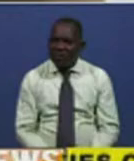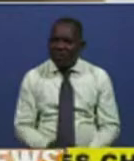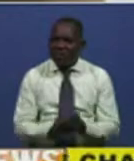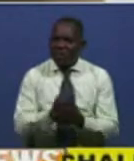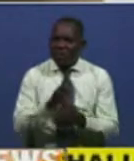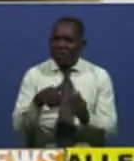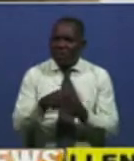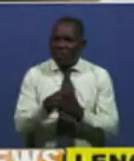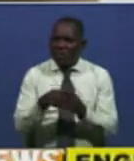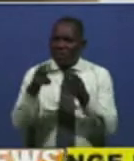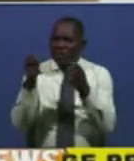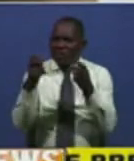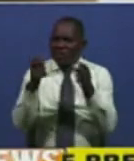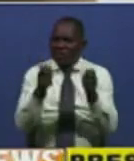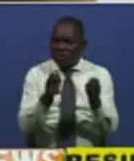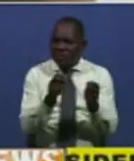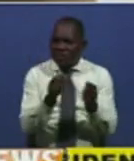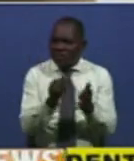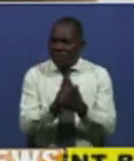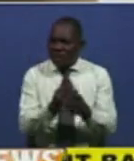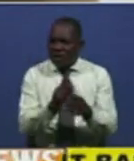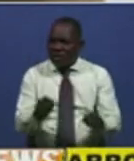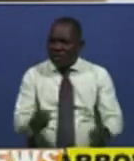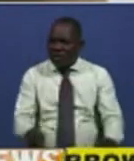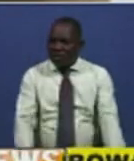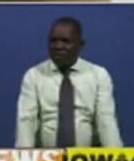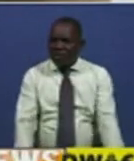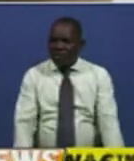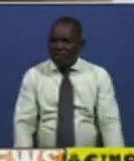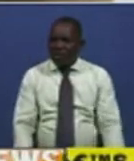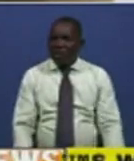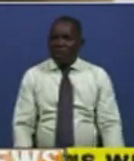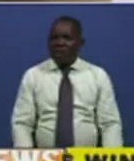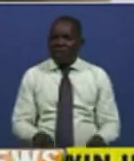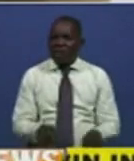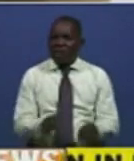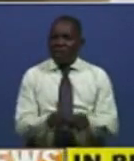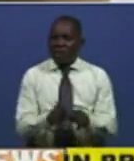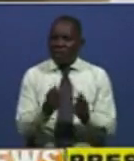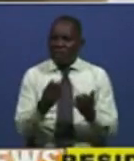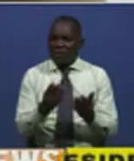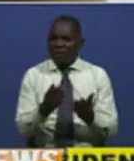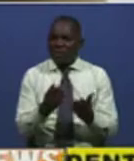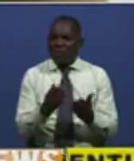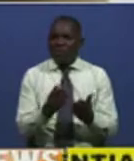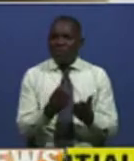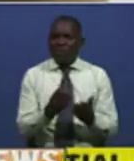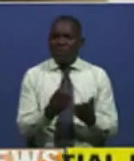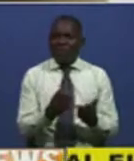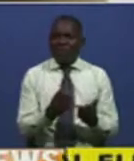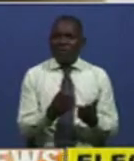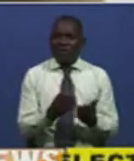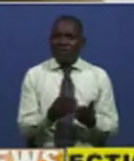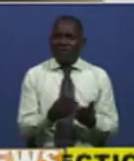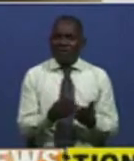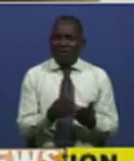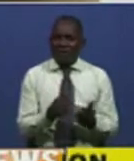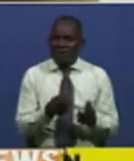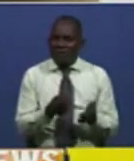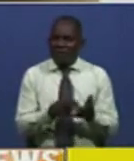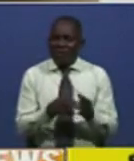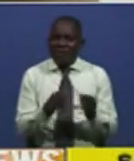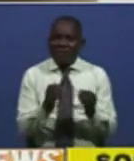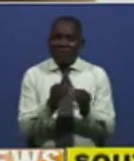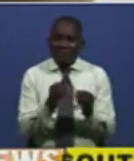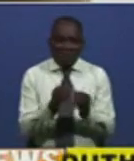issues. But you know, I feel like a caliph ready to take more to do. So